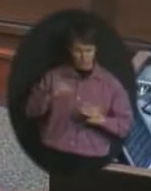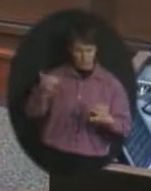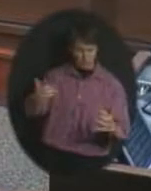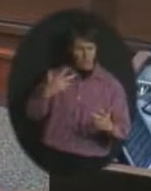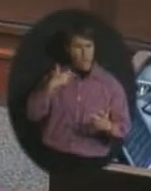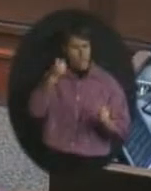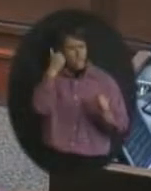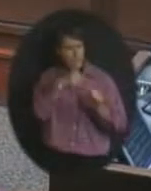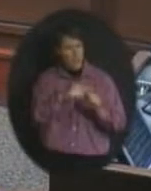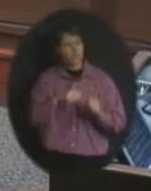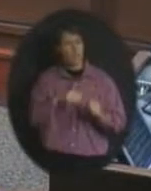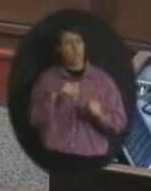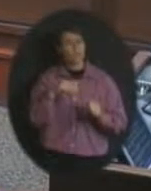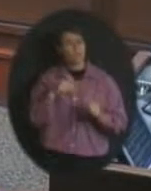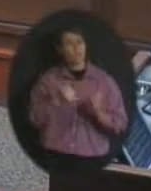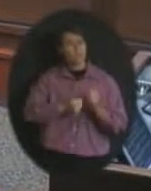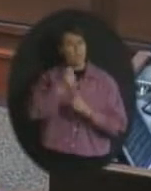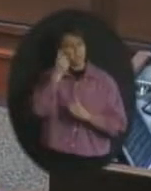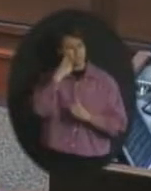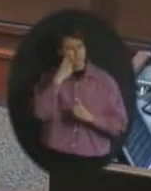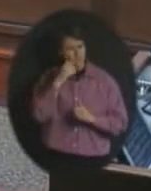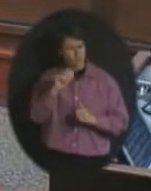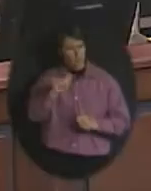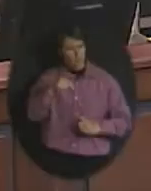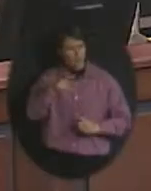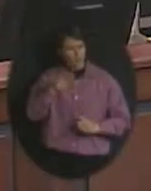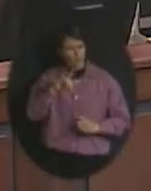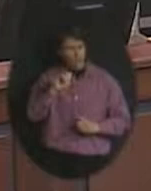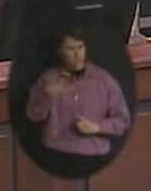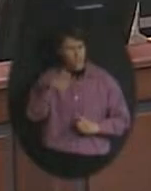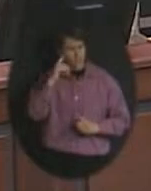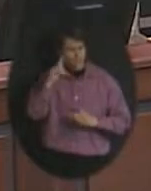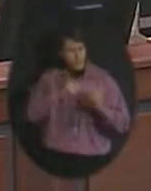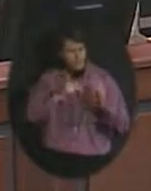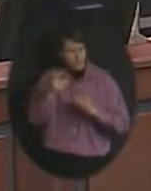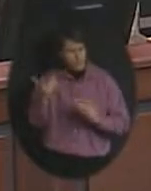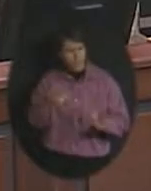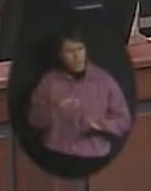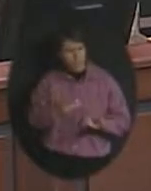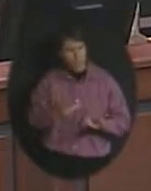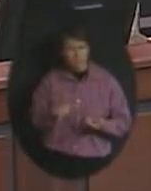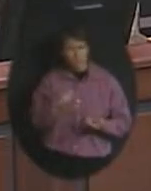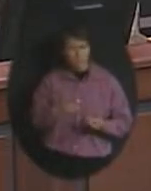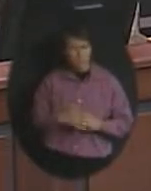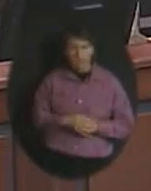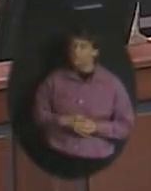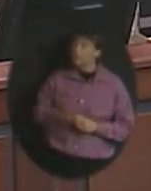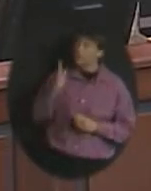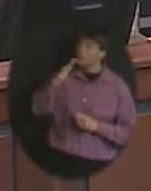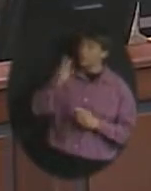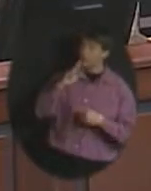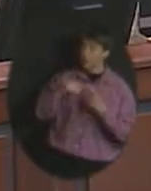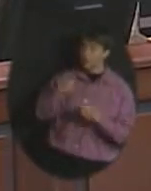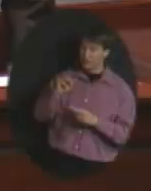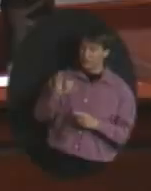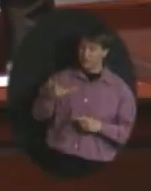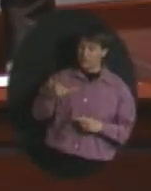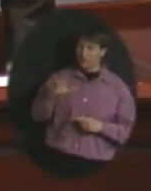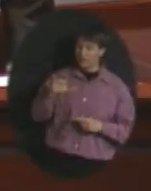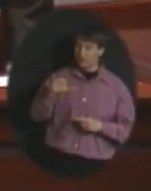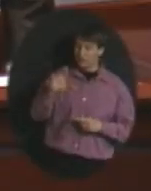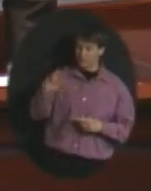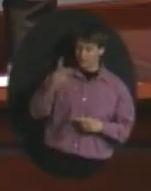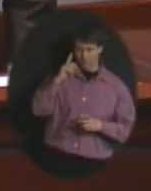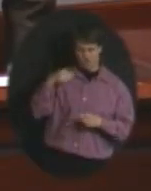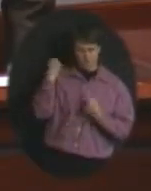audience what the most recent appraisal was for that building? As you know, we've talked about Mill Creek for quite some time.